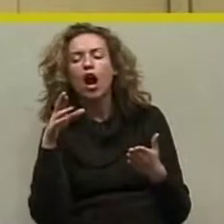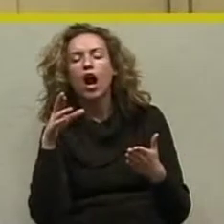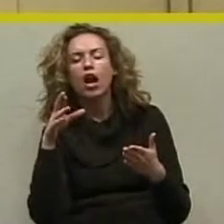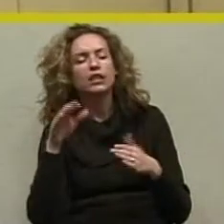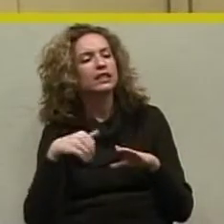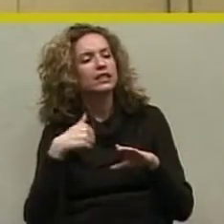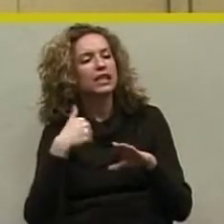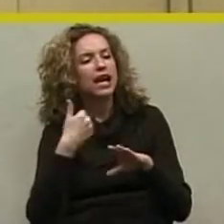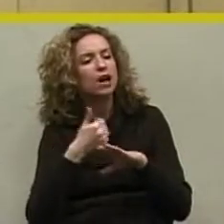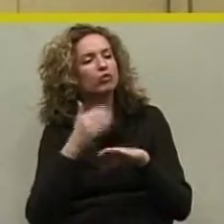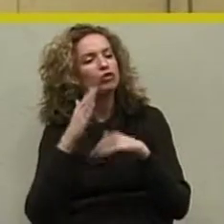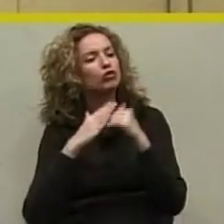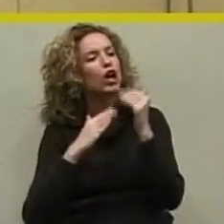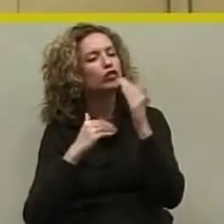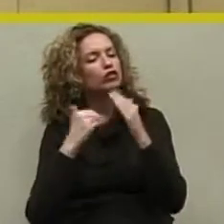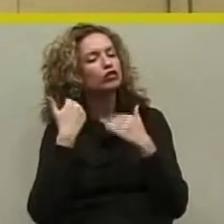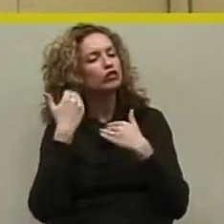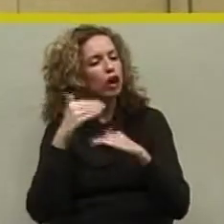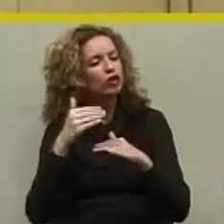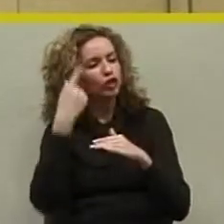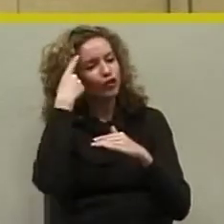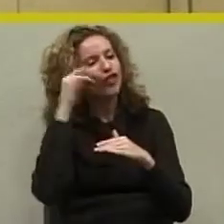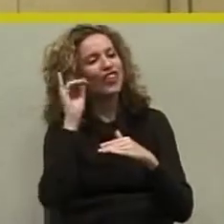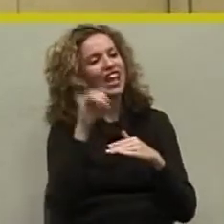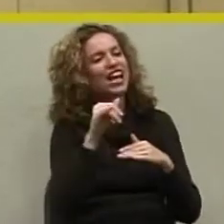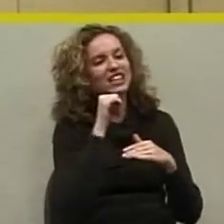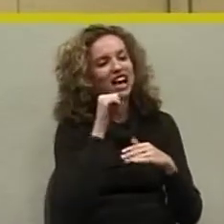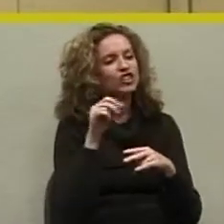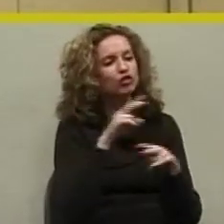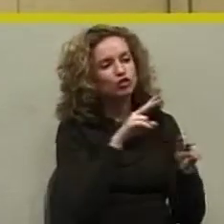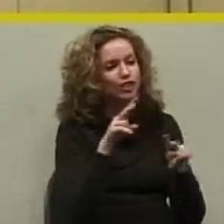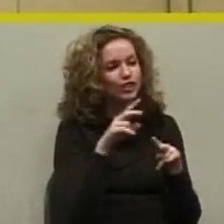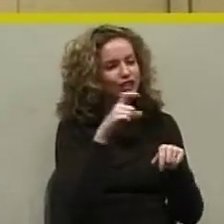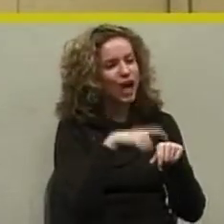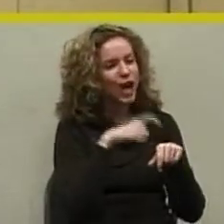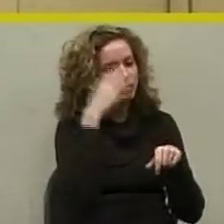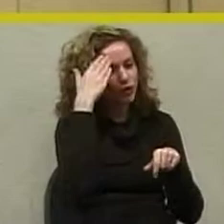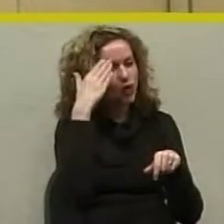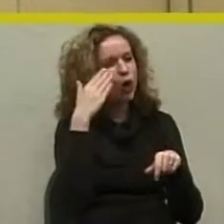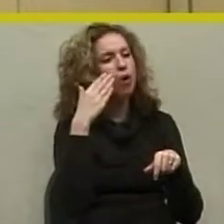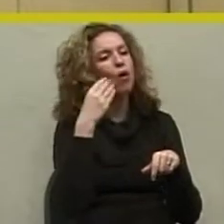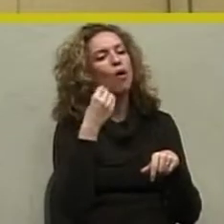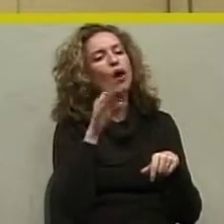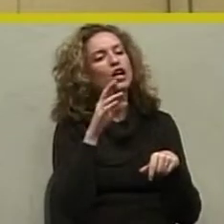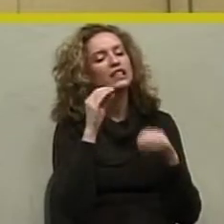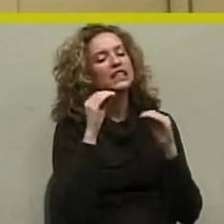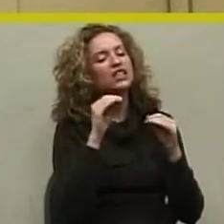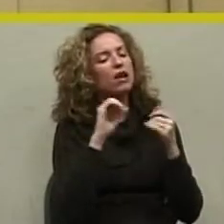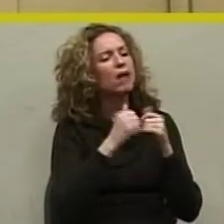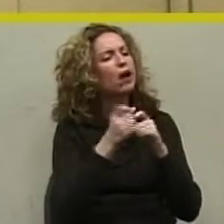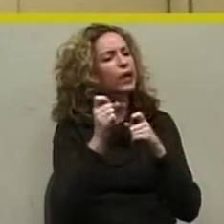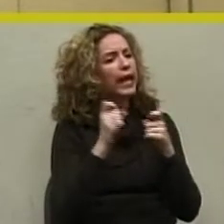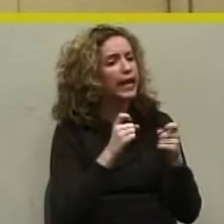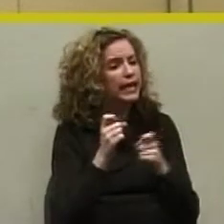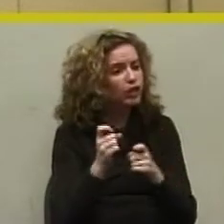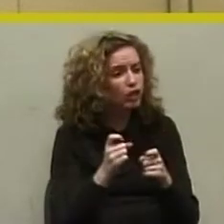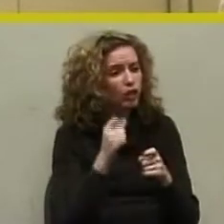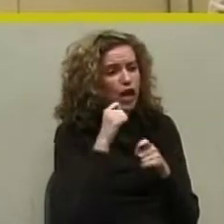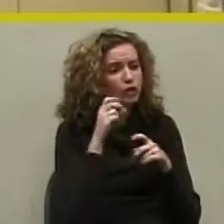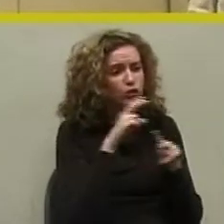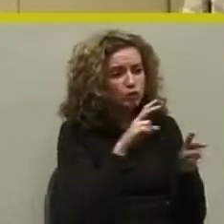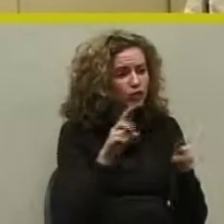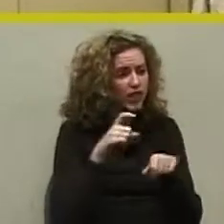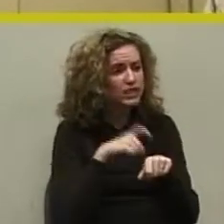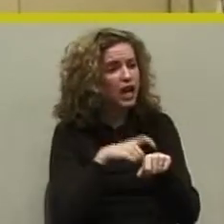the unstructured time. Okay, and I may have to start teaching the children how to deal with unstructured time. There's a